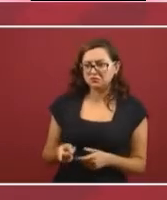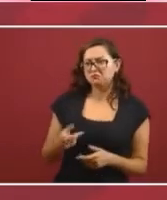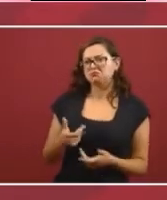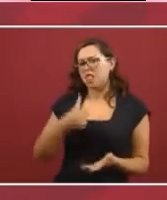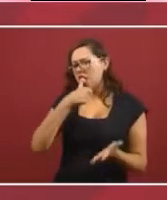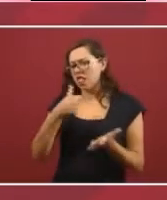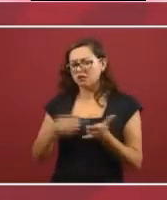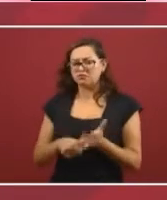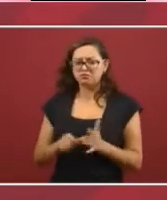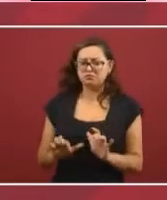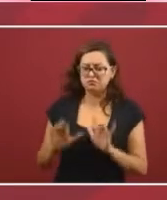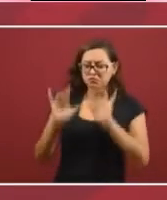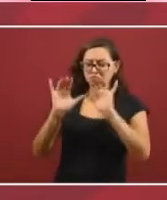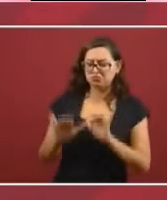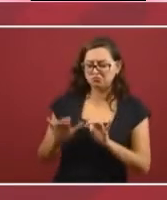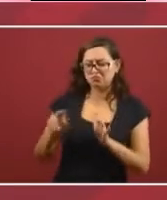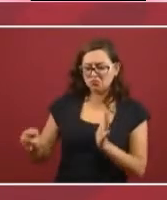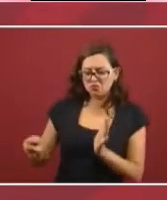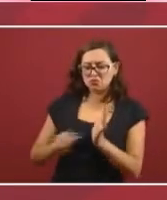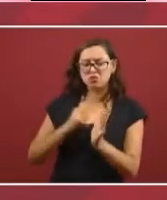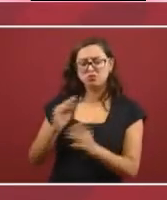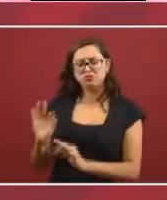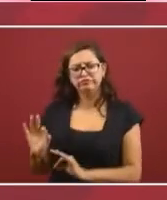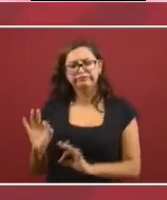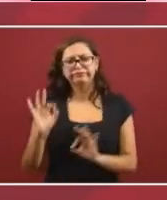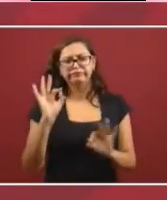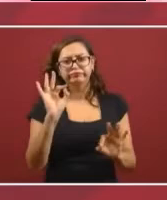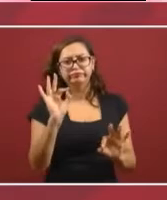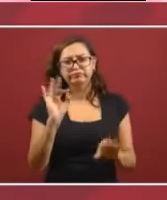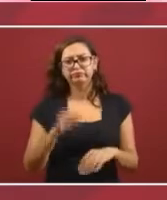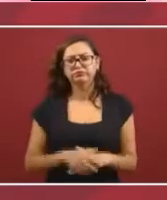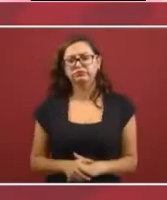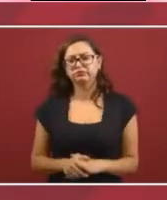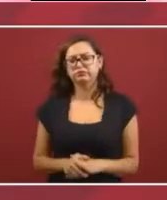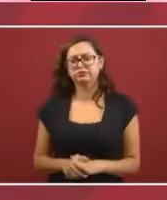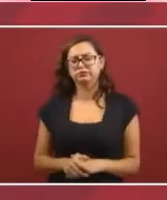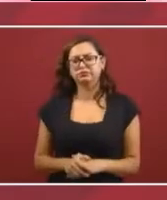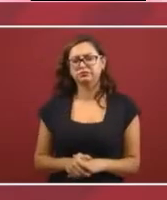And he's manifesting everything,